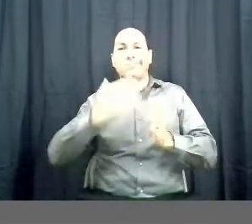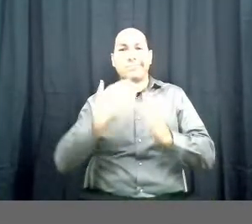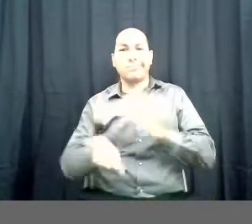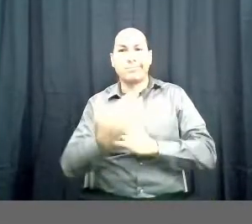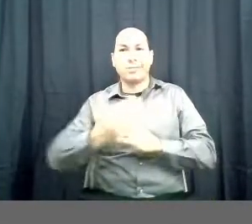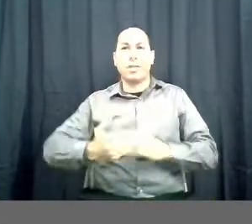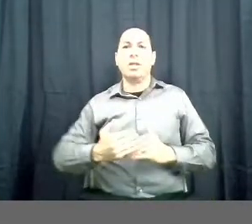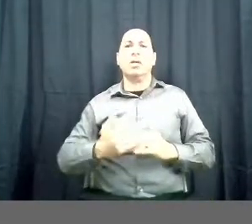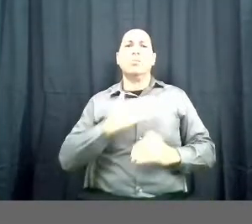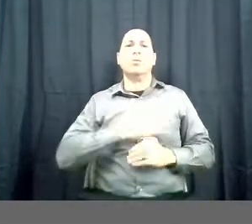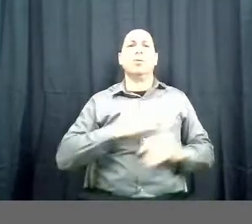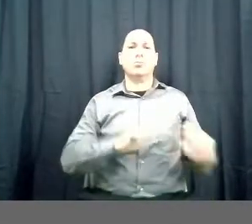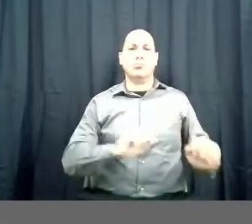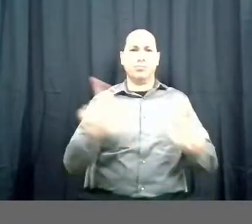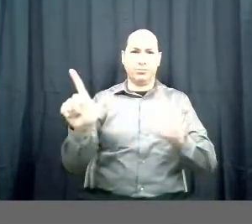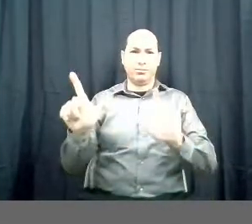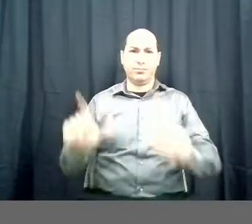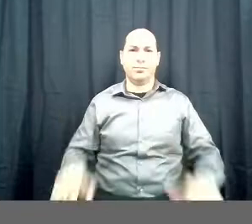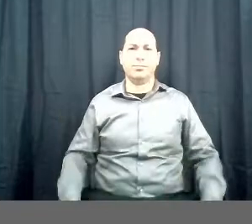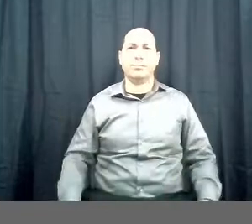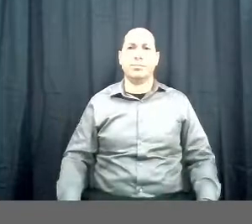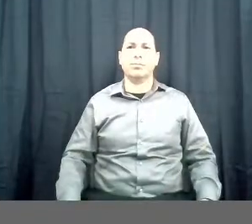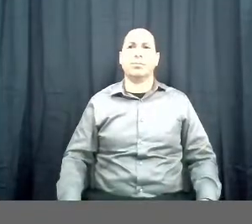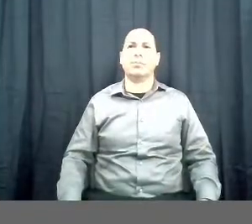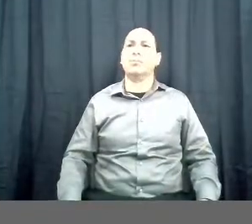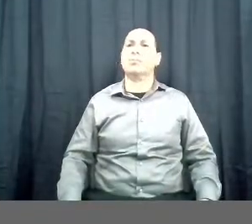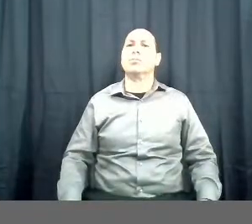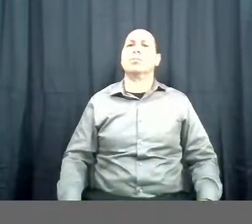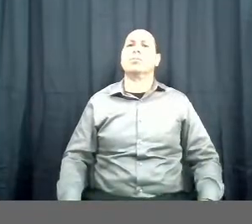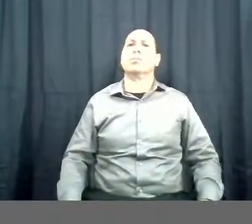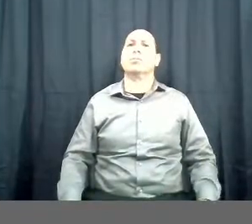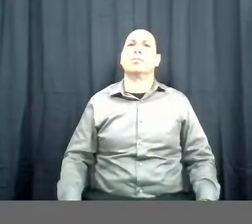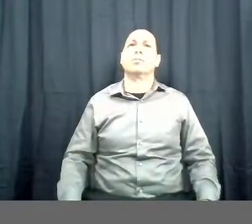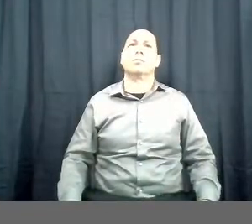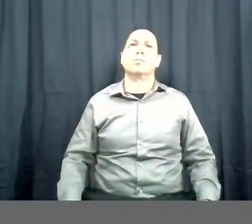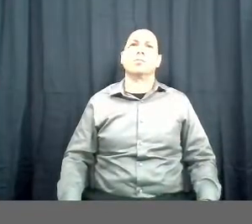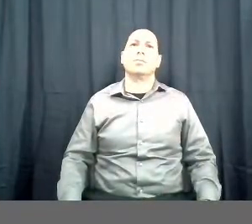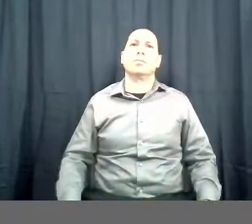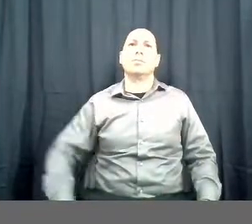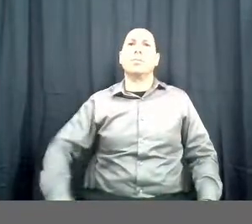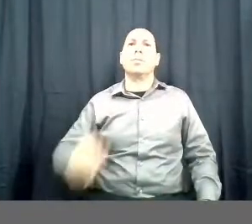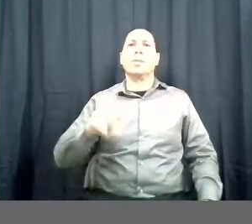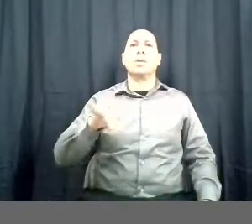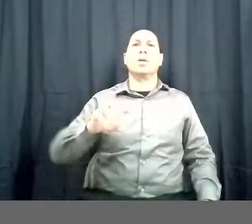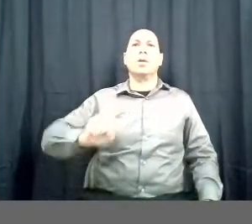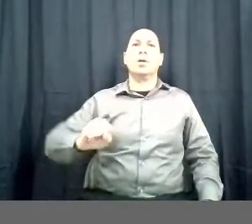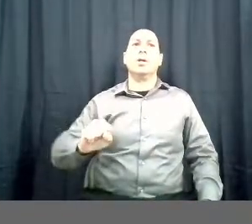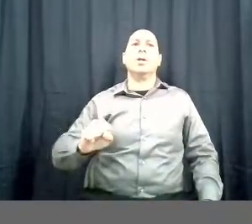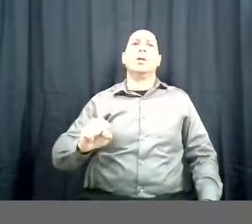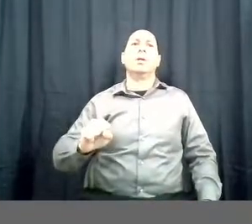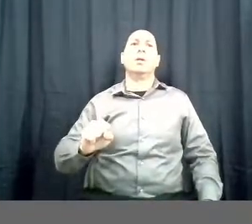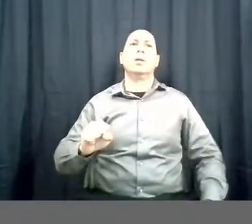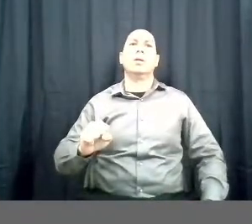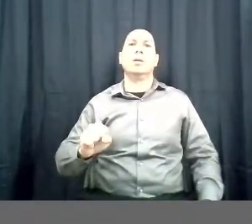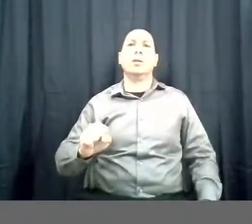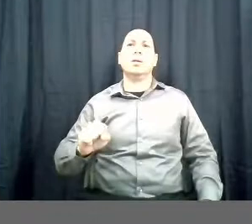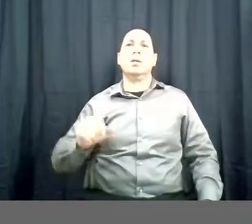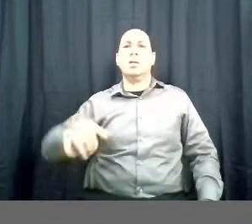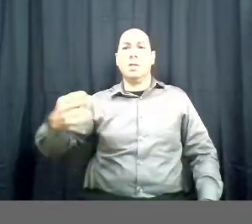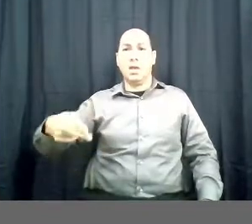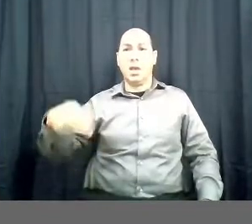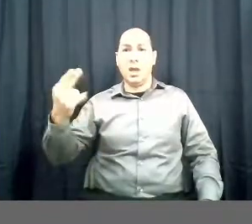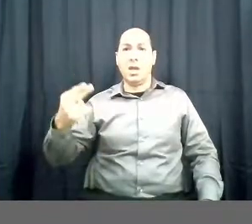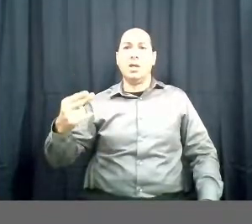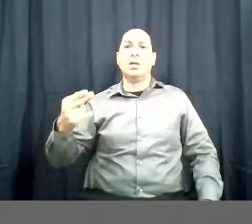please? PRASA has hired Barclays to lead a syndicate to execute a potential refunding of certain